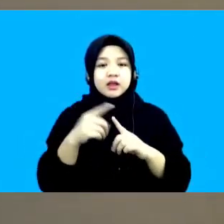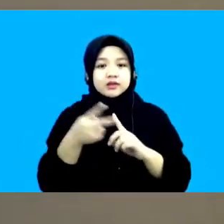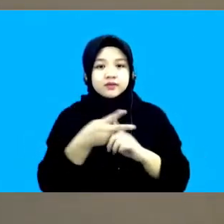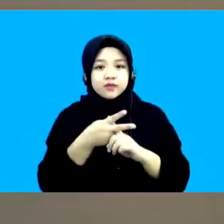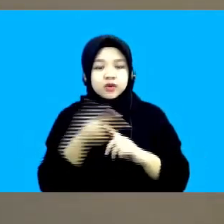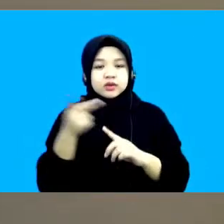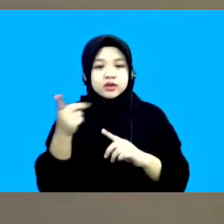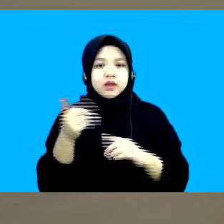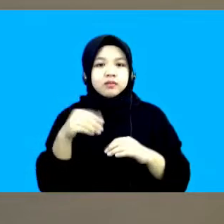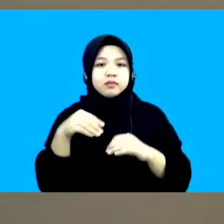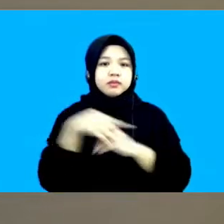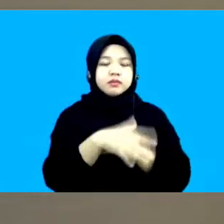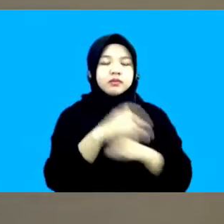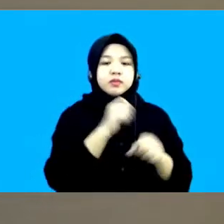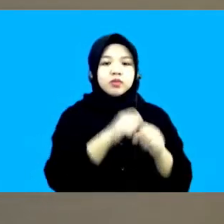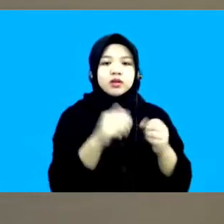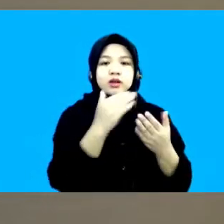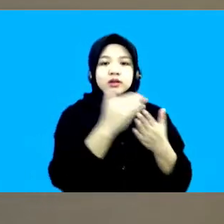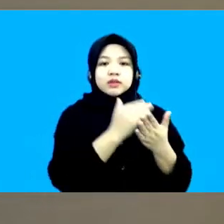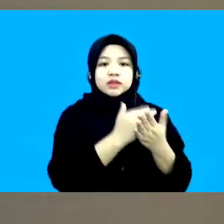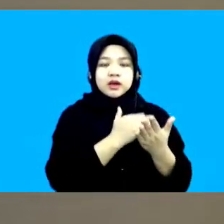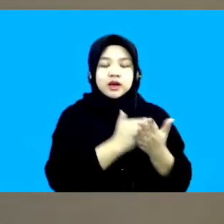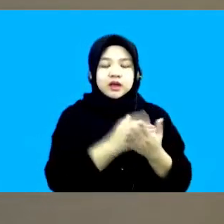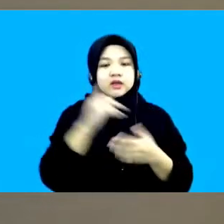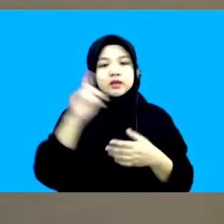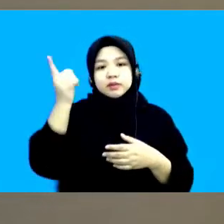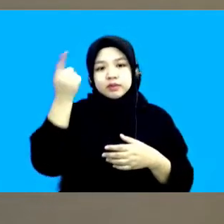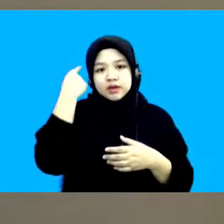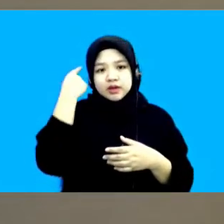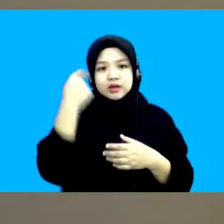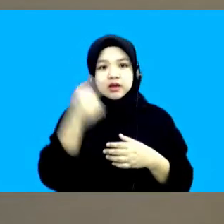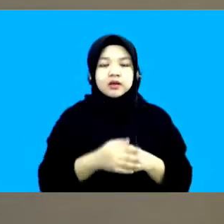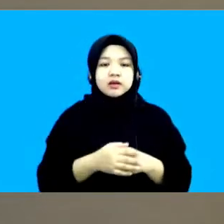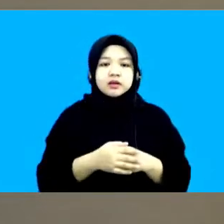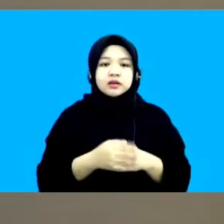political perspective is very sensitive, because, you know, every